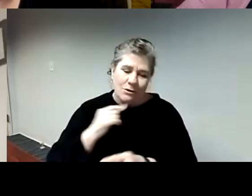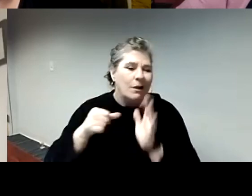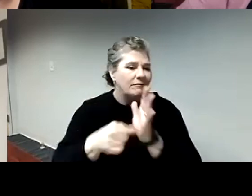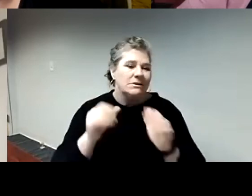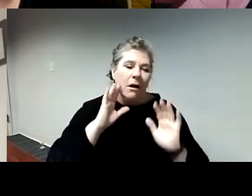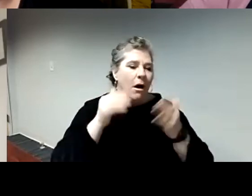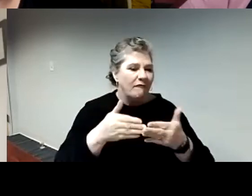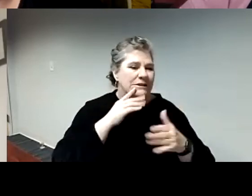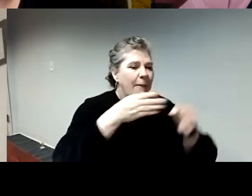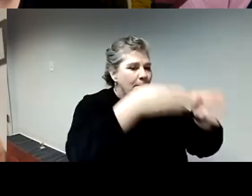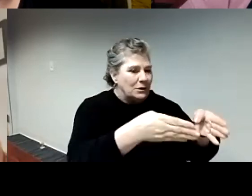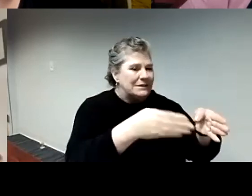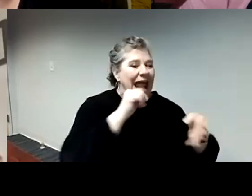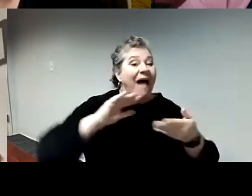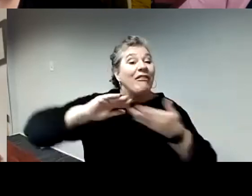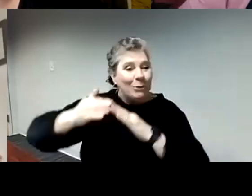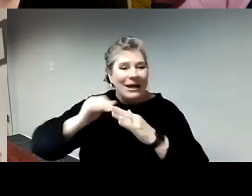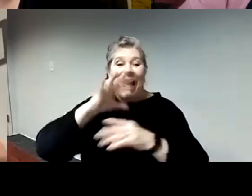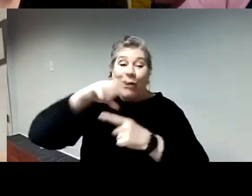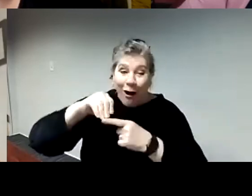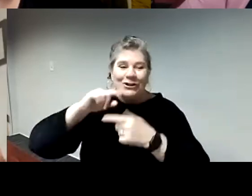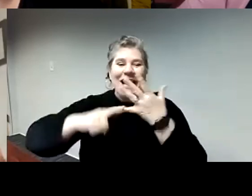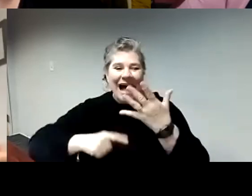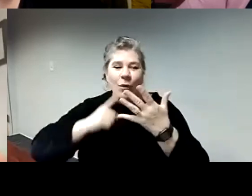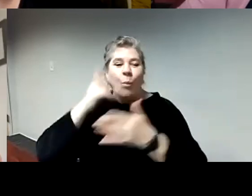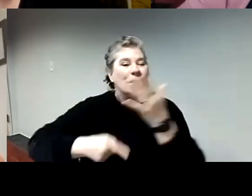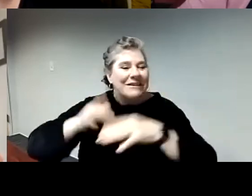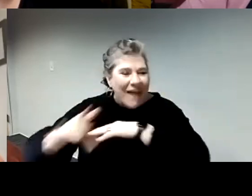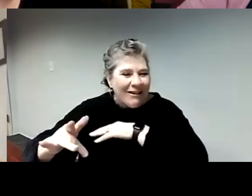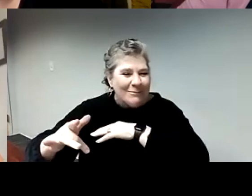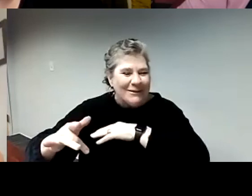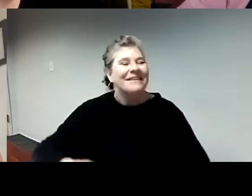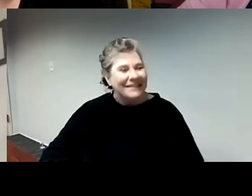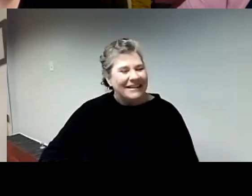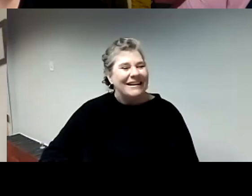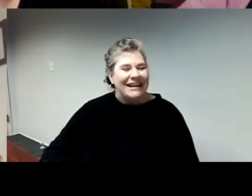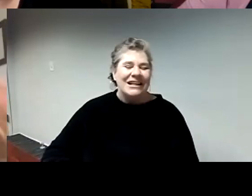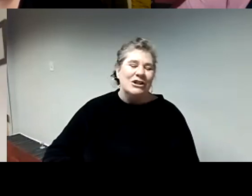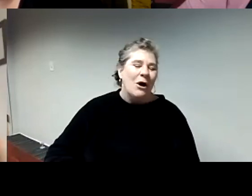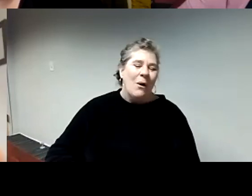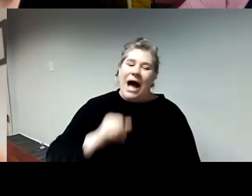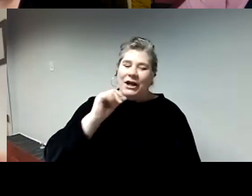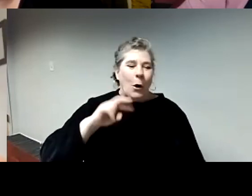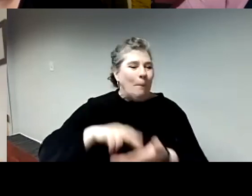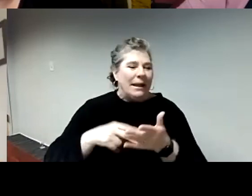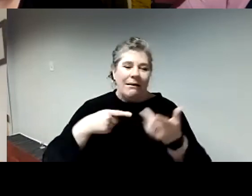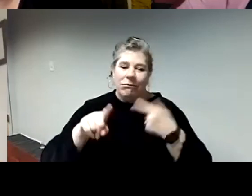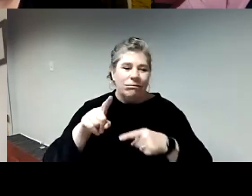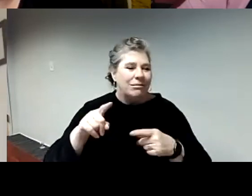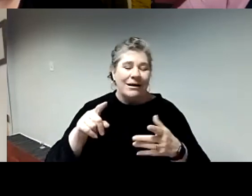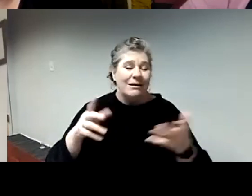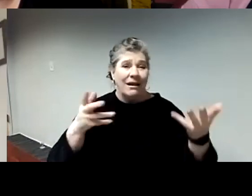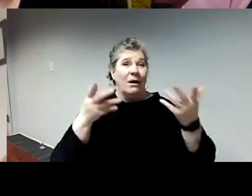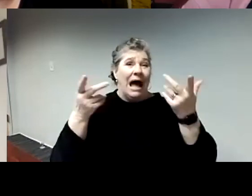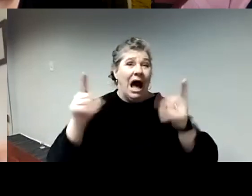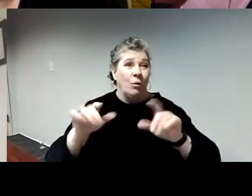often placed on the individual. And so, you know, I don't say all of this to to leave us in a super existential place,